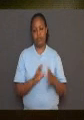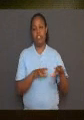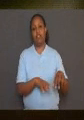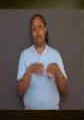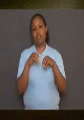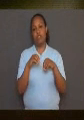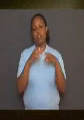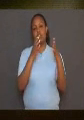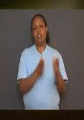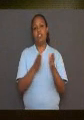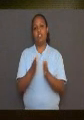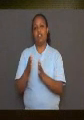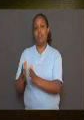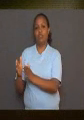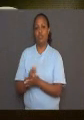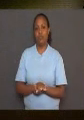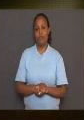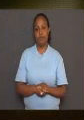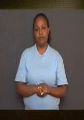Students, let's get ready.